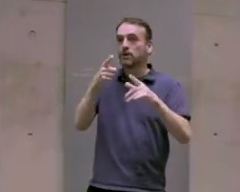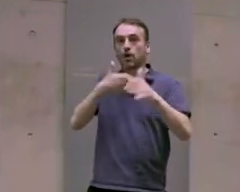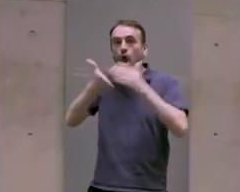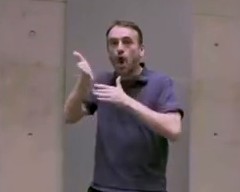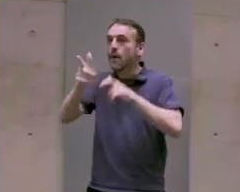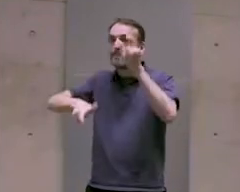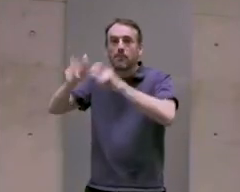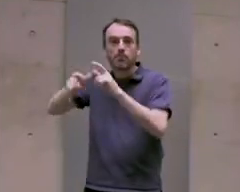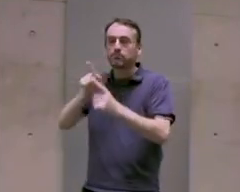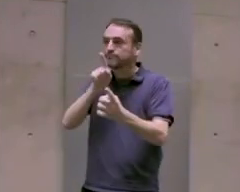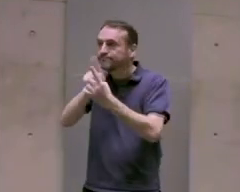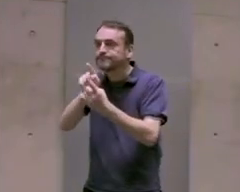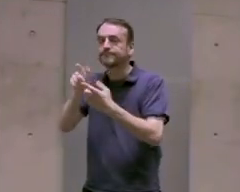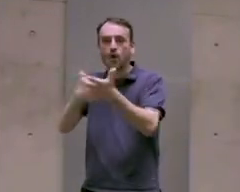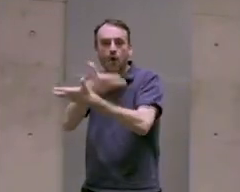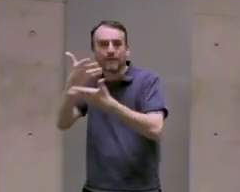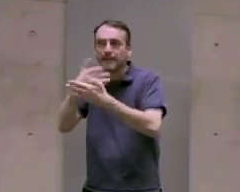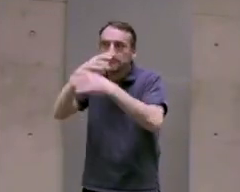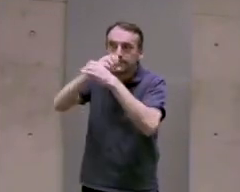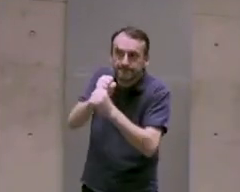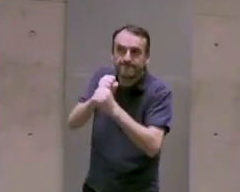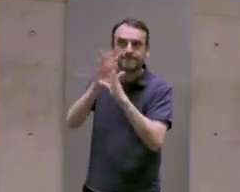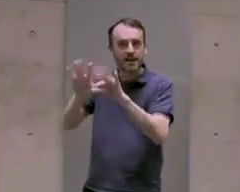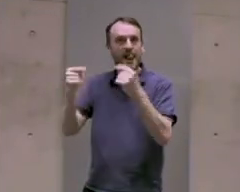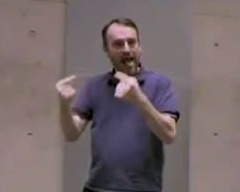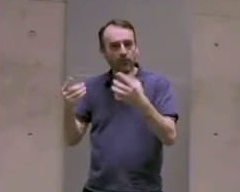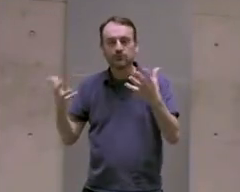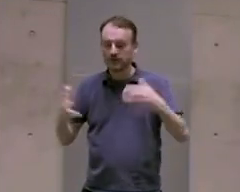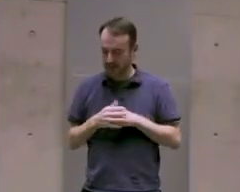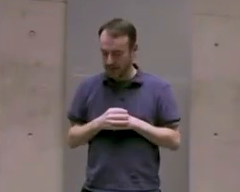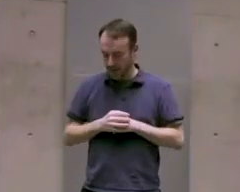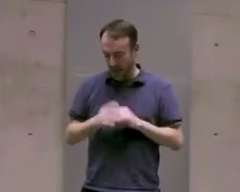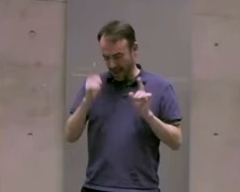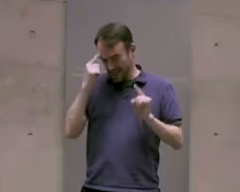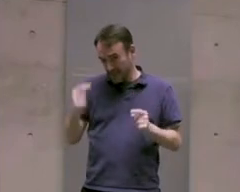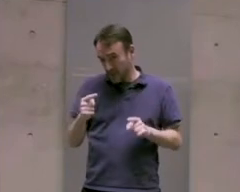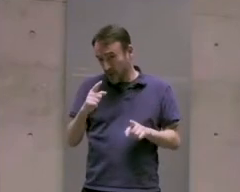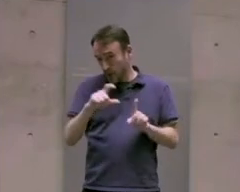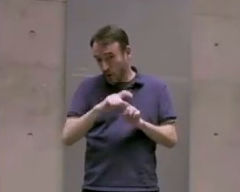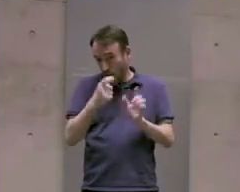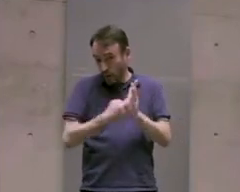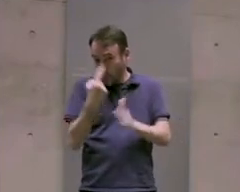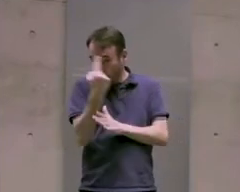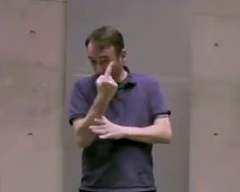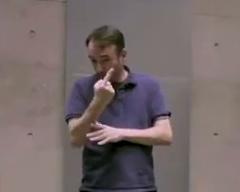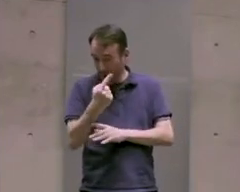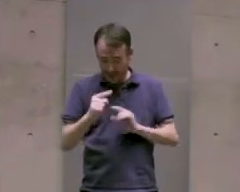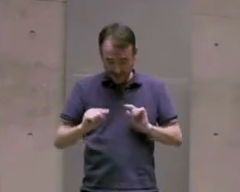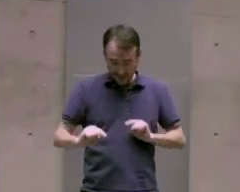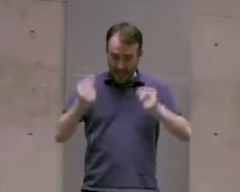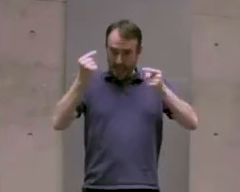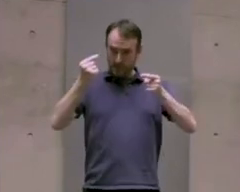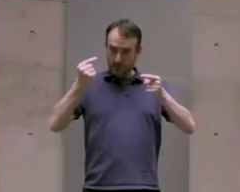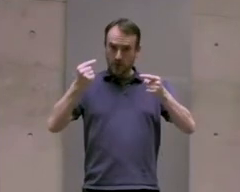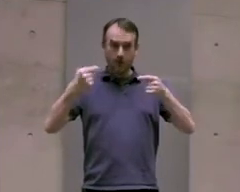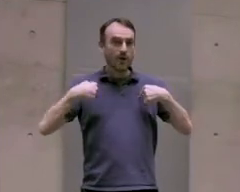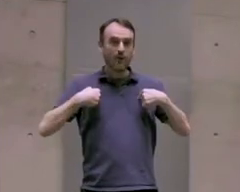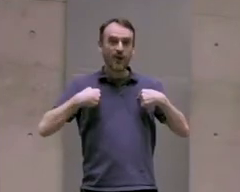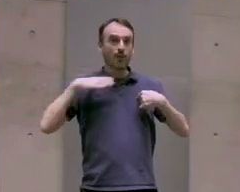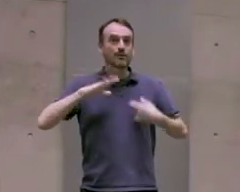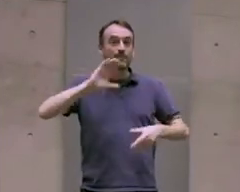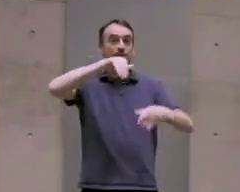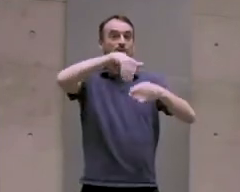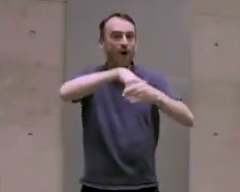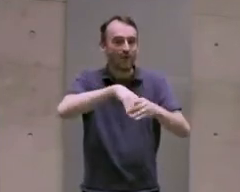made IP games. And I think the biggest challenge of Doctor Who is obviously you want to play the Doctor, right? That's the